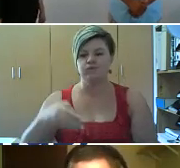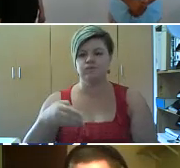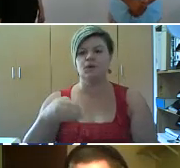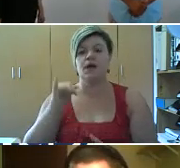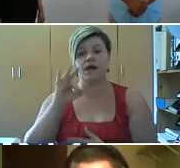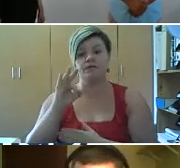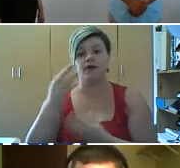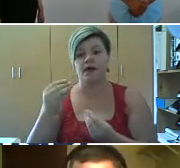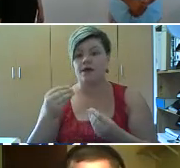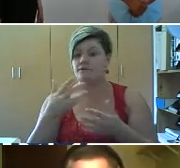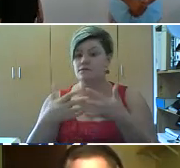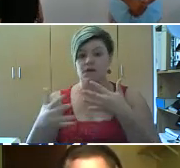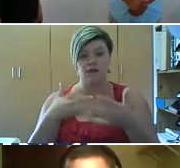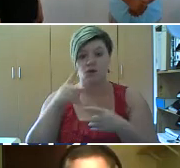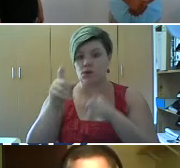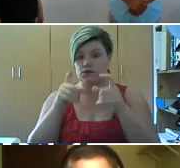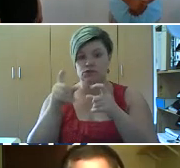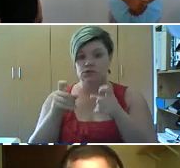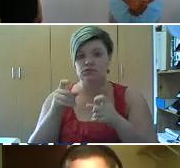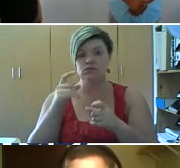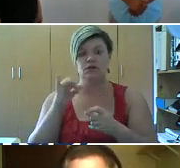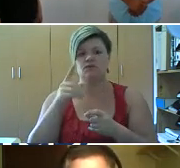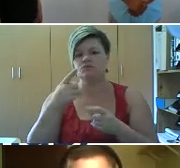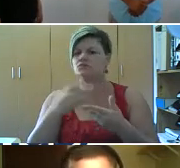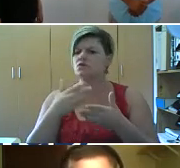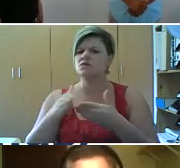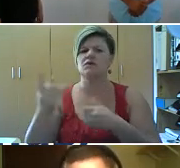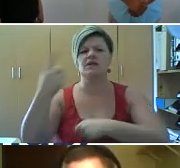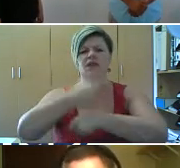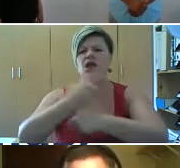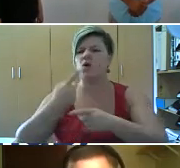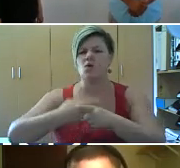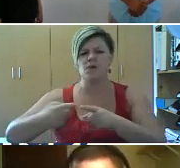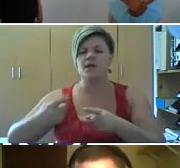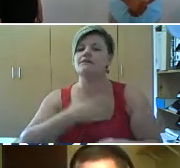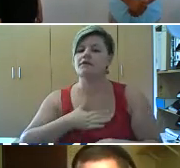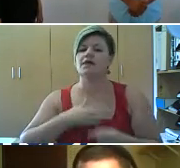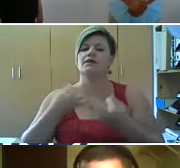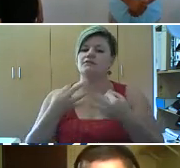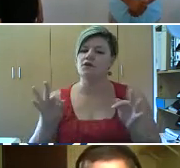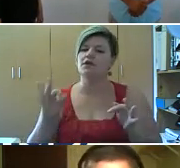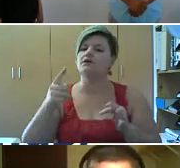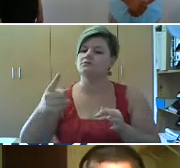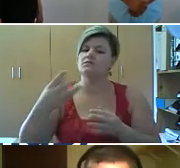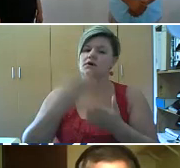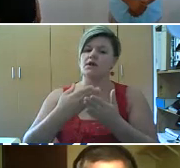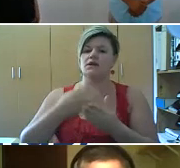any questions that may come up in the course of the day, the week, feel free to send an email to